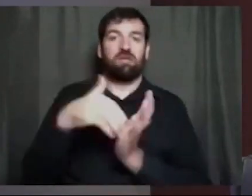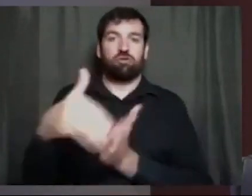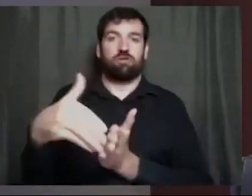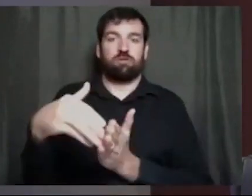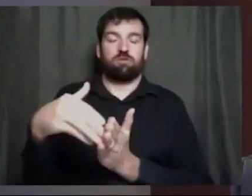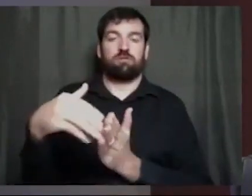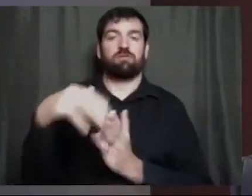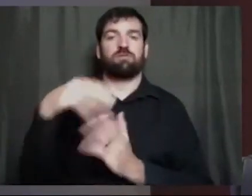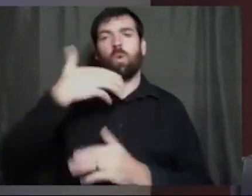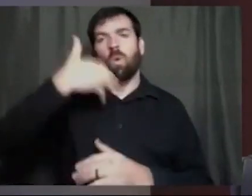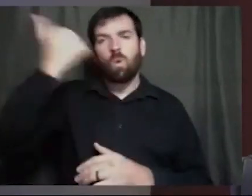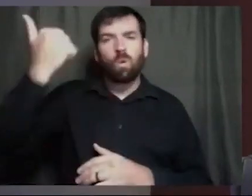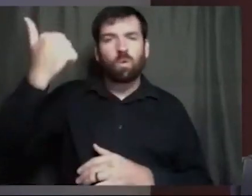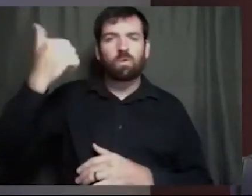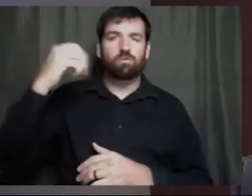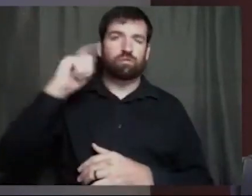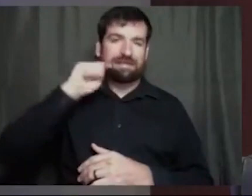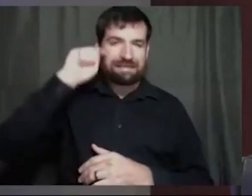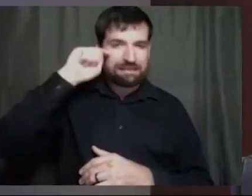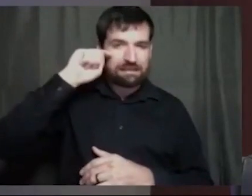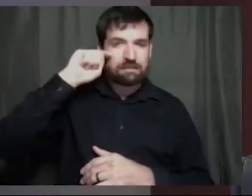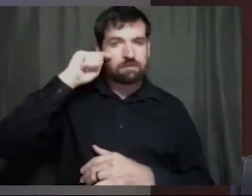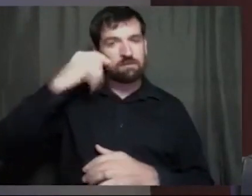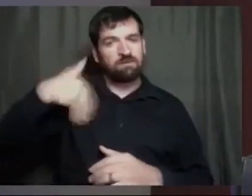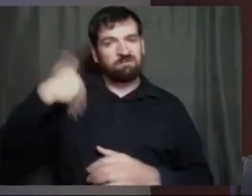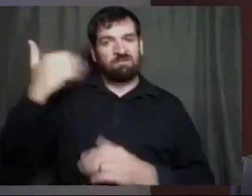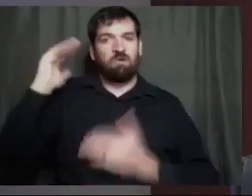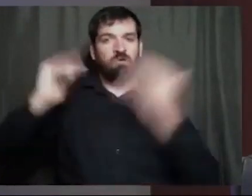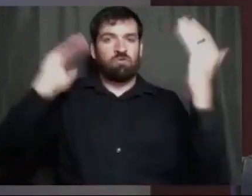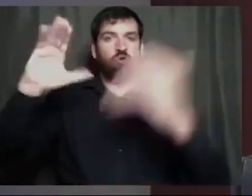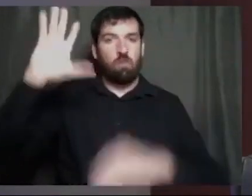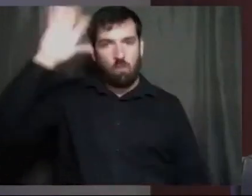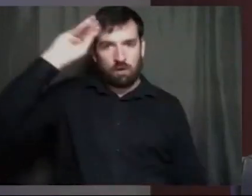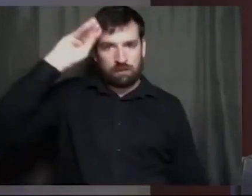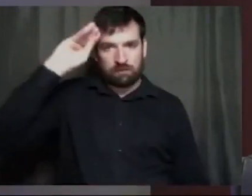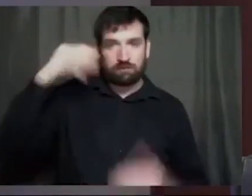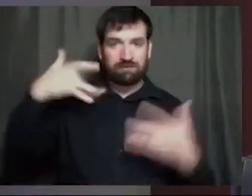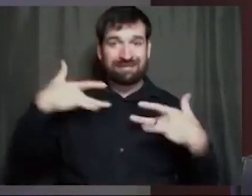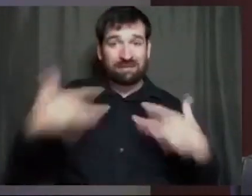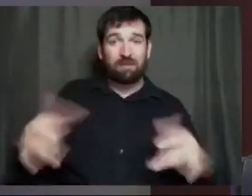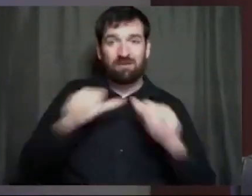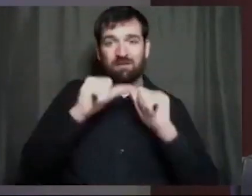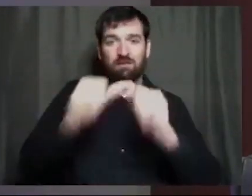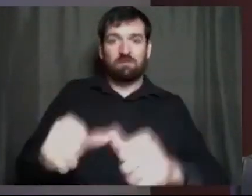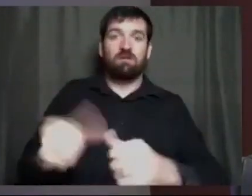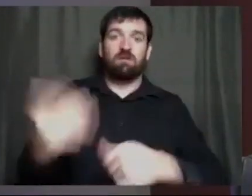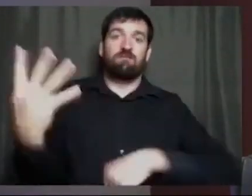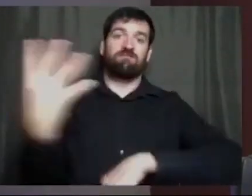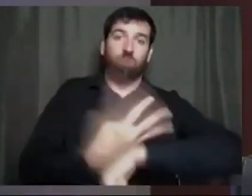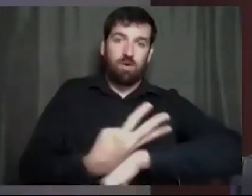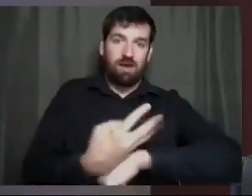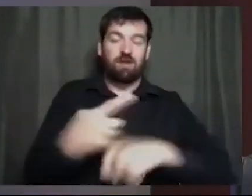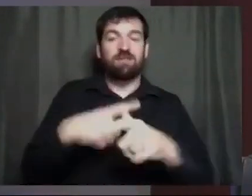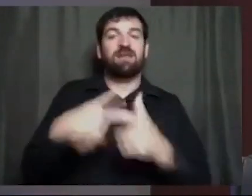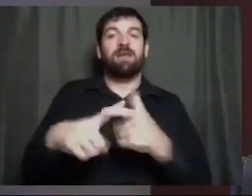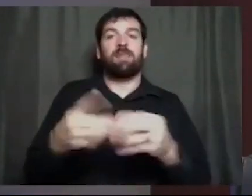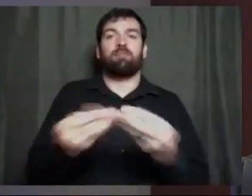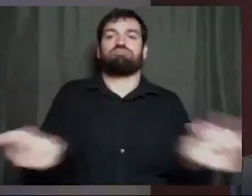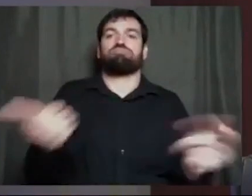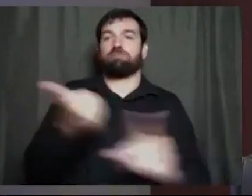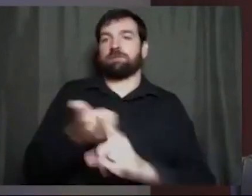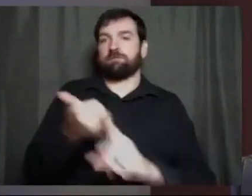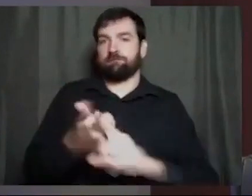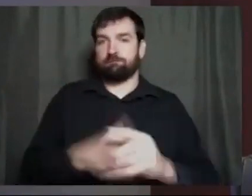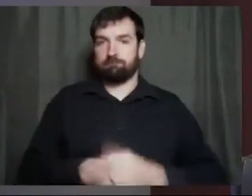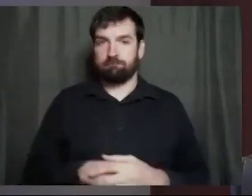age range, and typically lasts around 3 to 4 days before resolving on its own. It usually starts